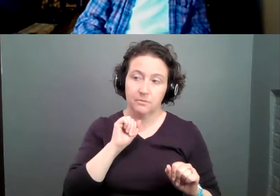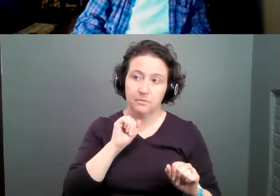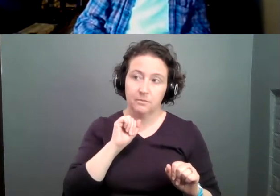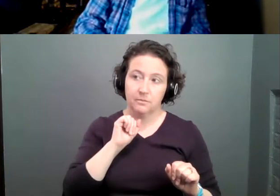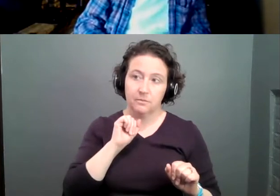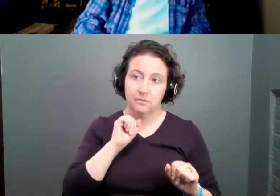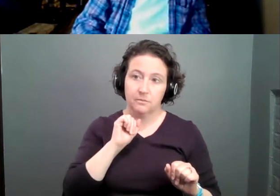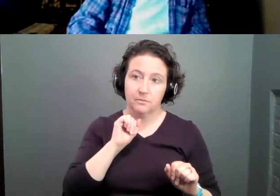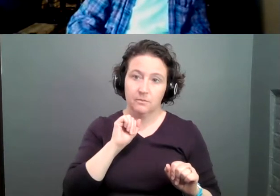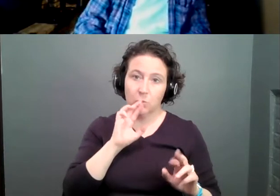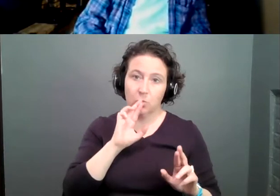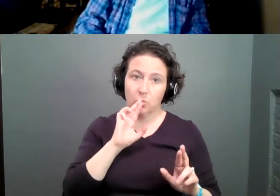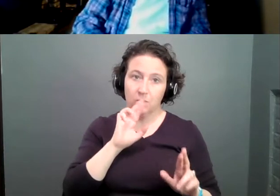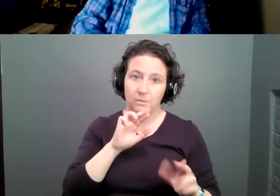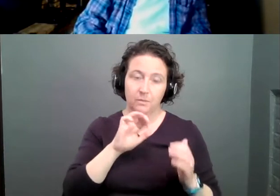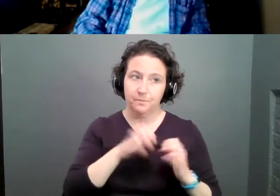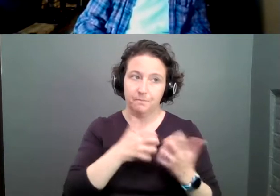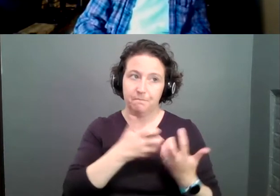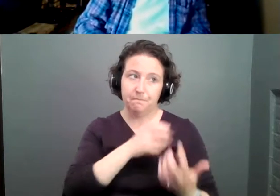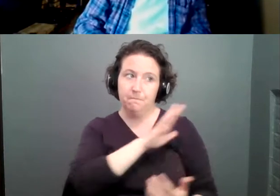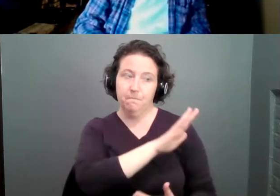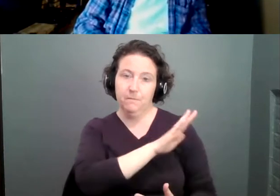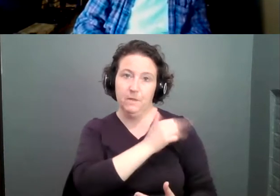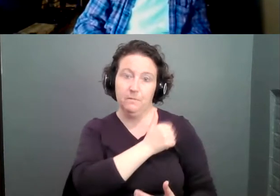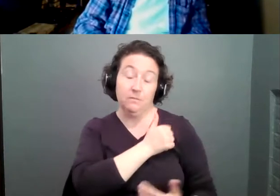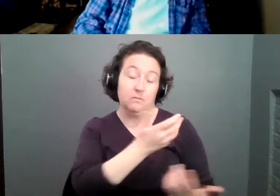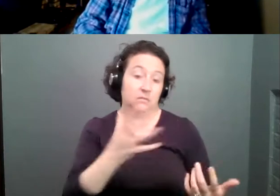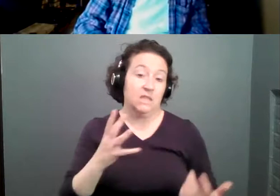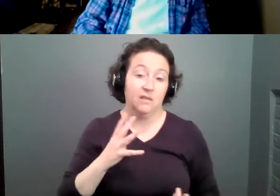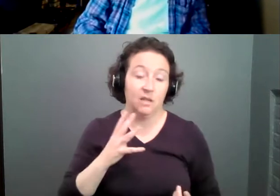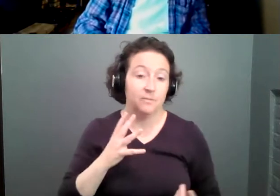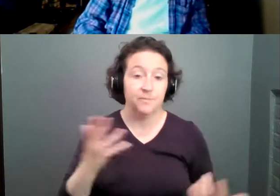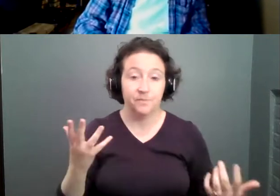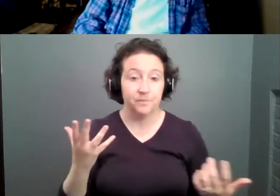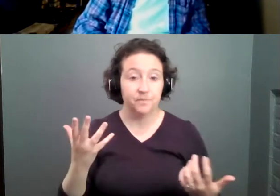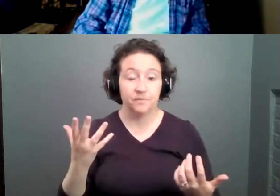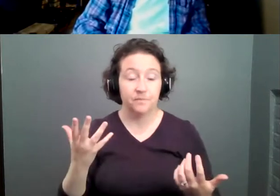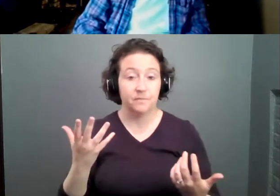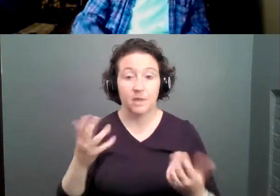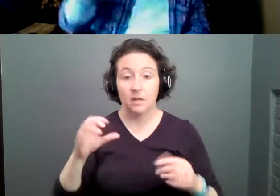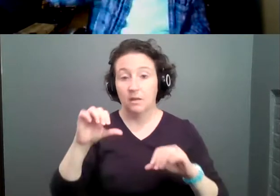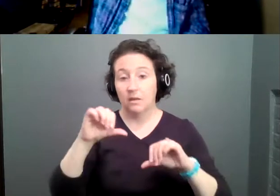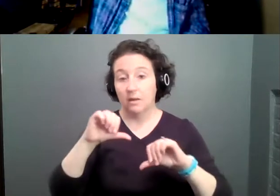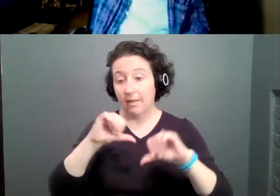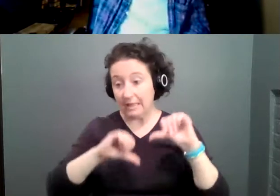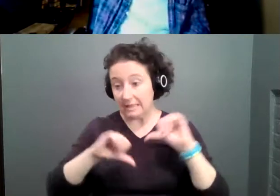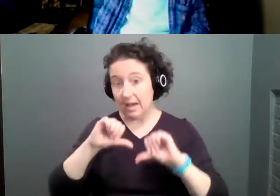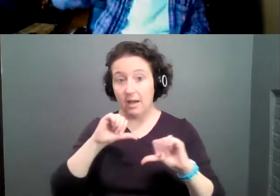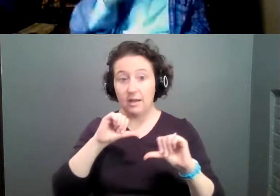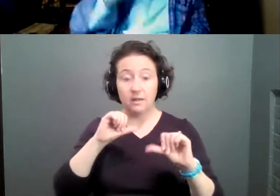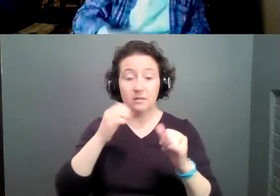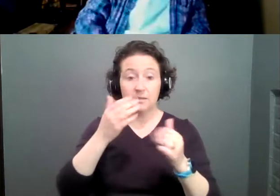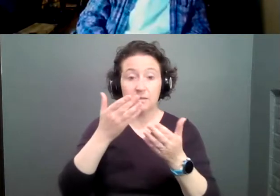as they see fit to this, and I think that's fine. The evidence base upon which CDC made